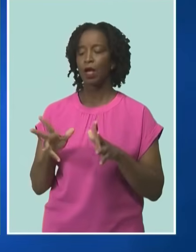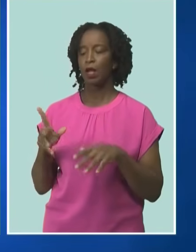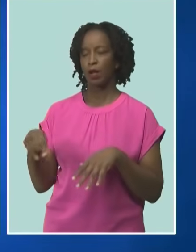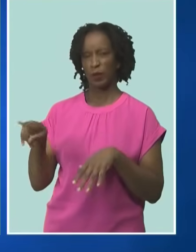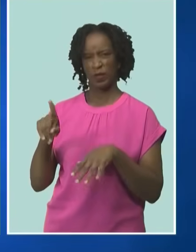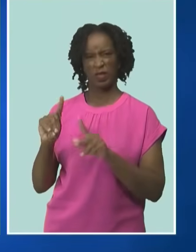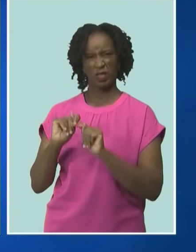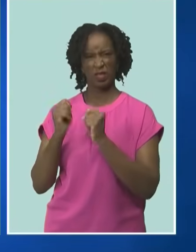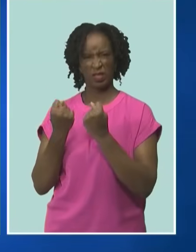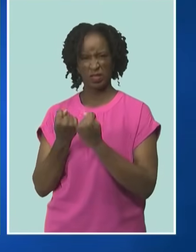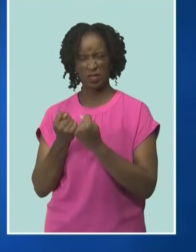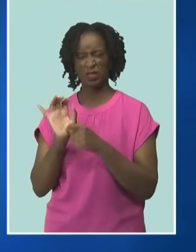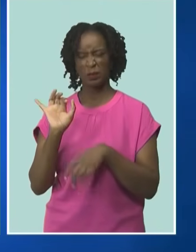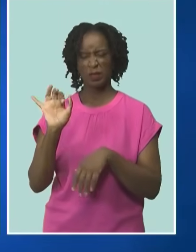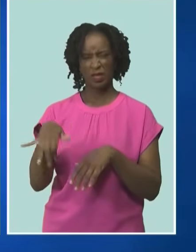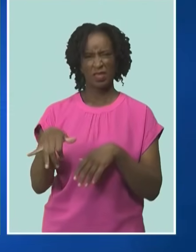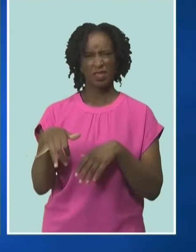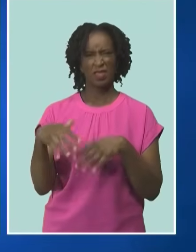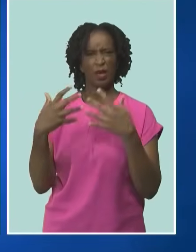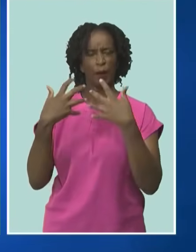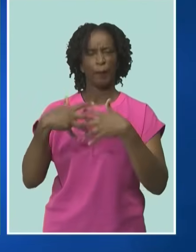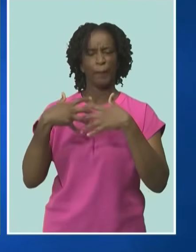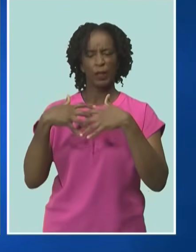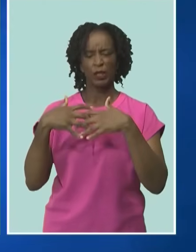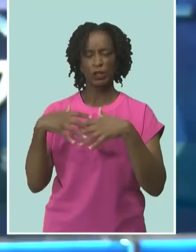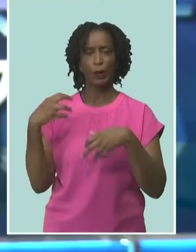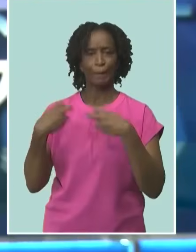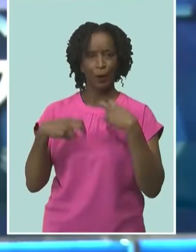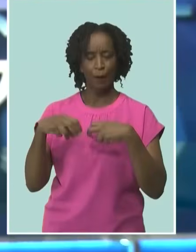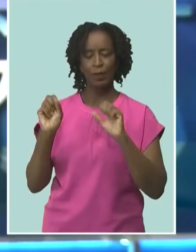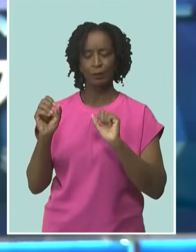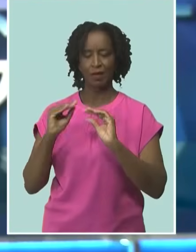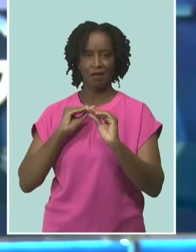issue with the motors which raise and lower the bridge.